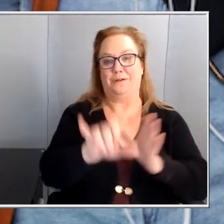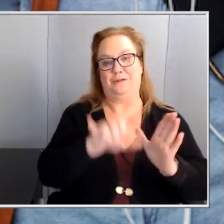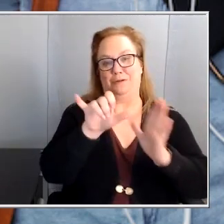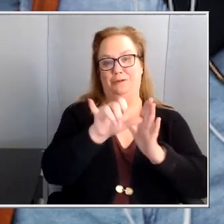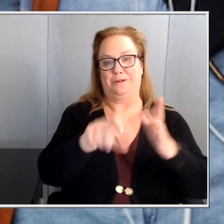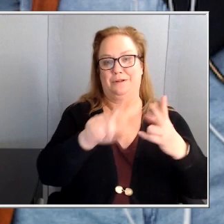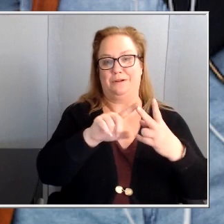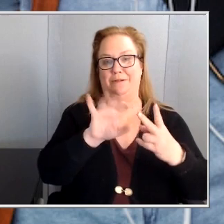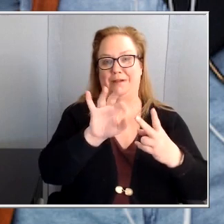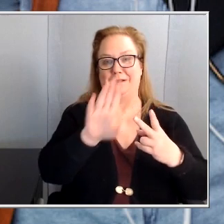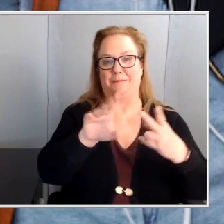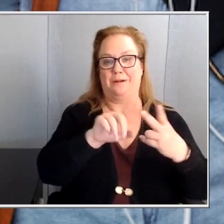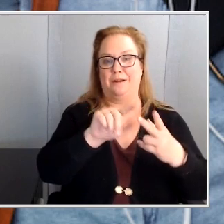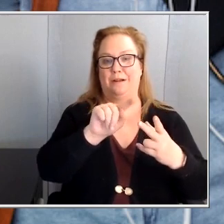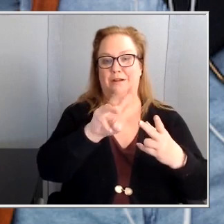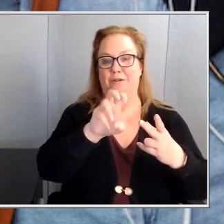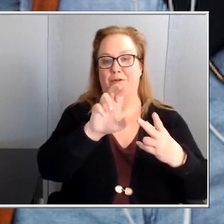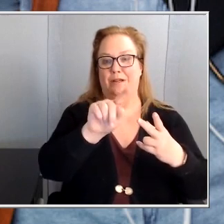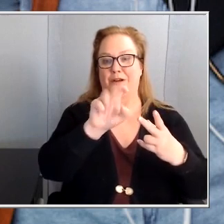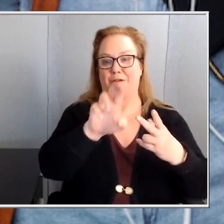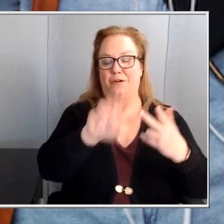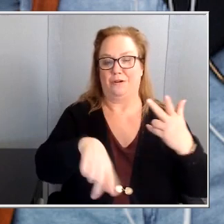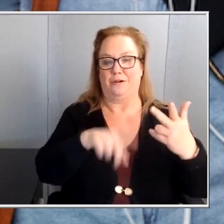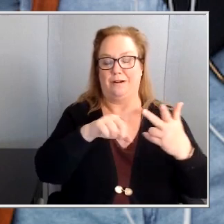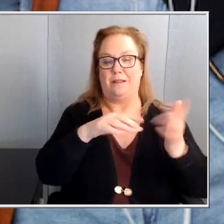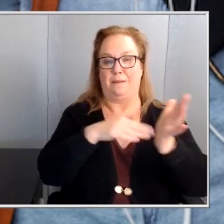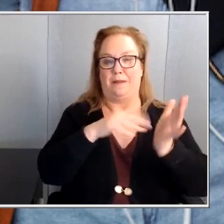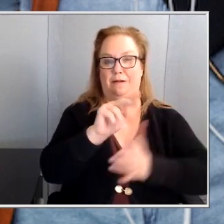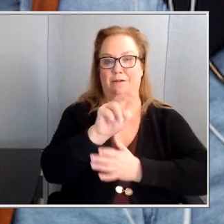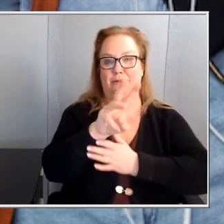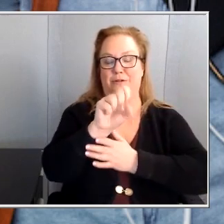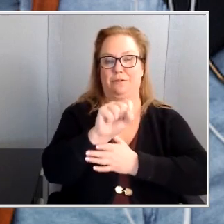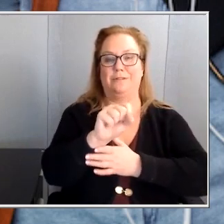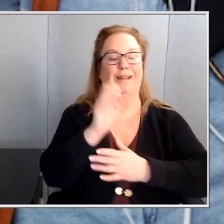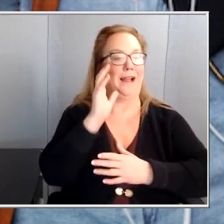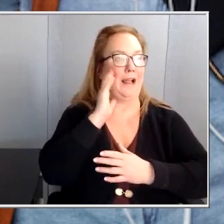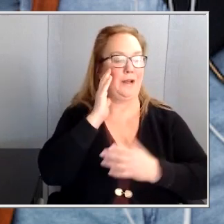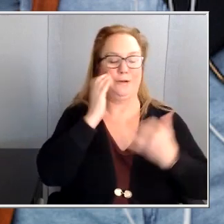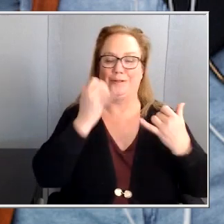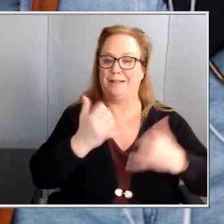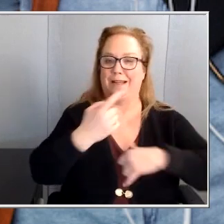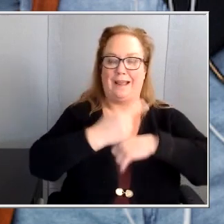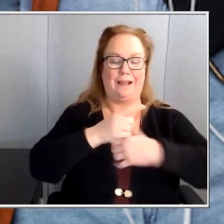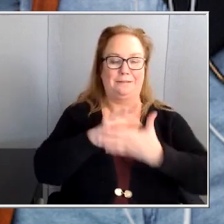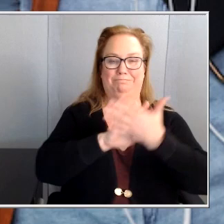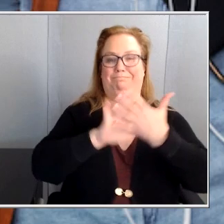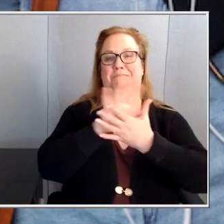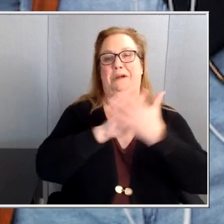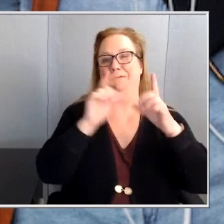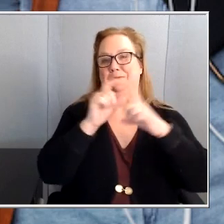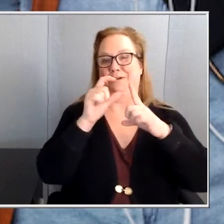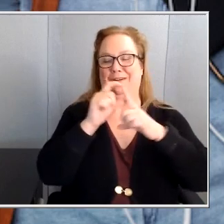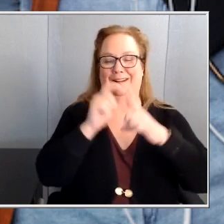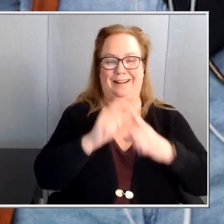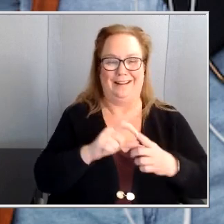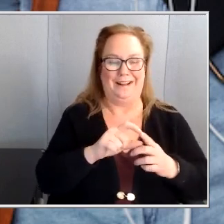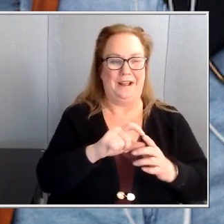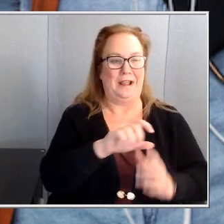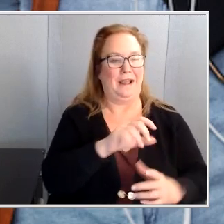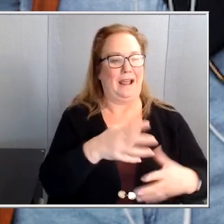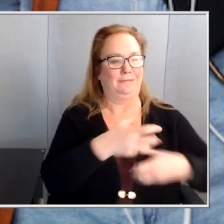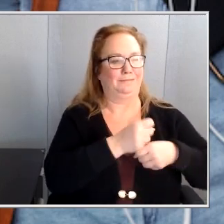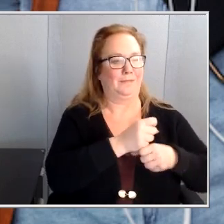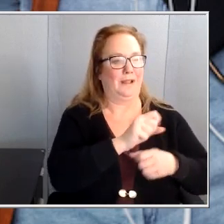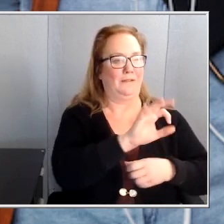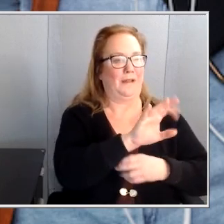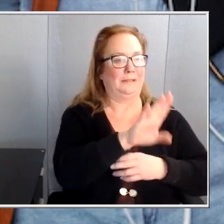Facebook, Twitter, and the Medical News Network. You know, for years I've known I was going to do that, and today it just blurted right out there, FaceTube. That's pretty good. I just violated a